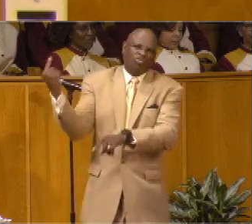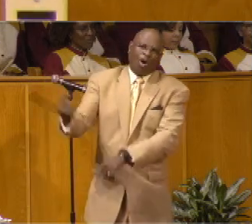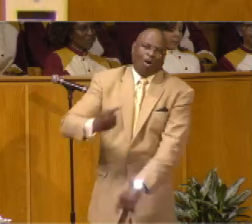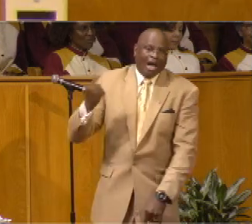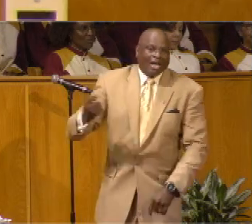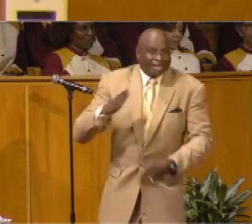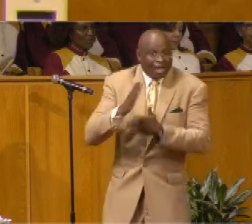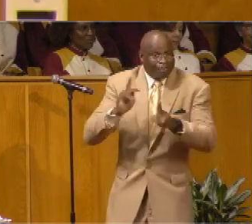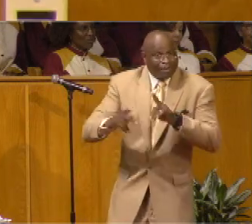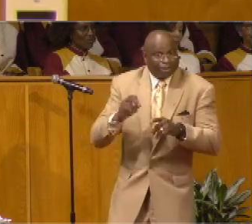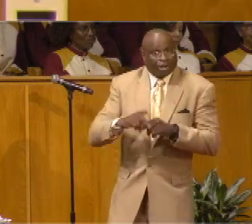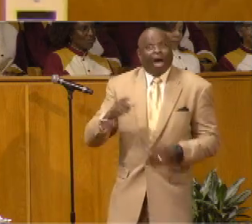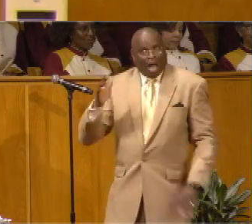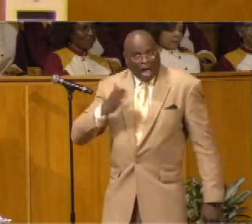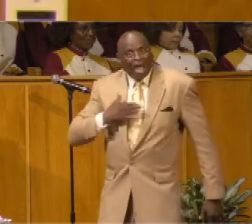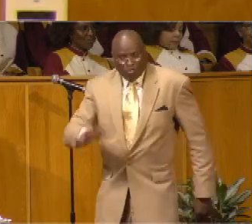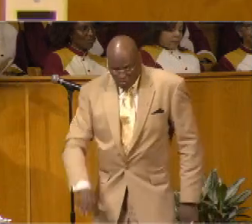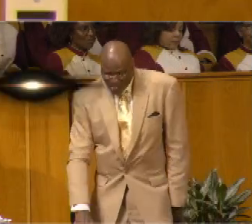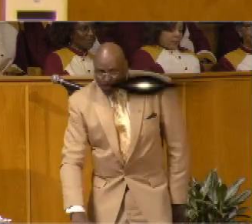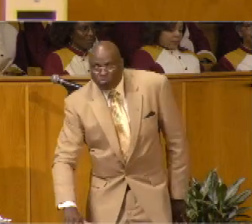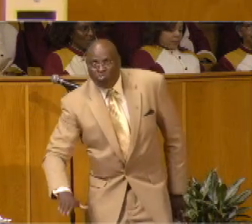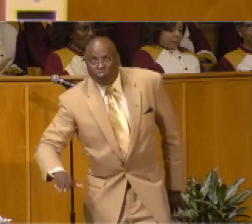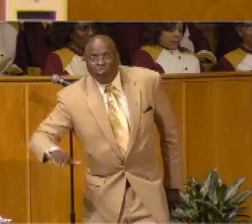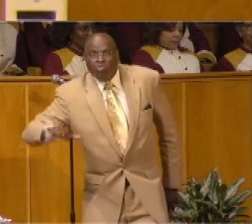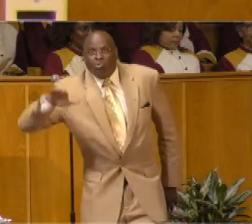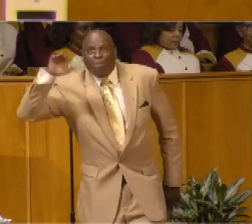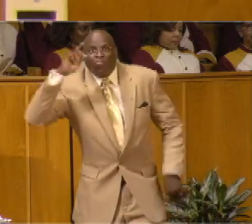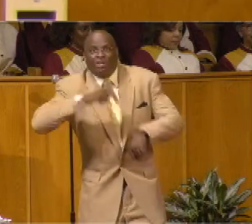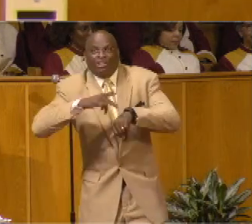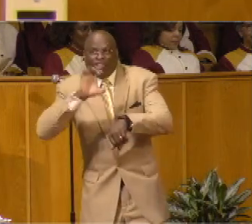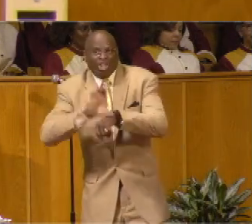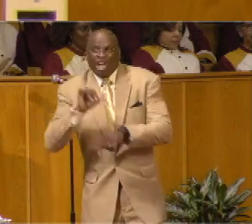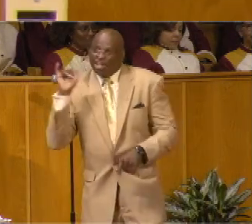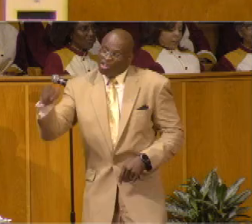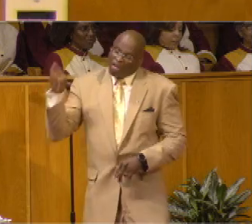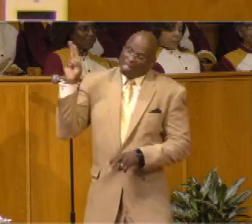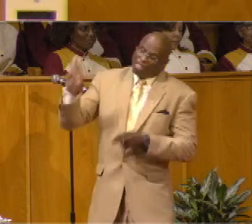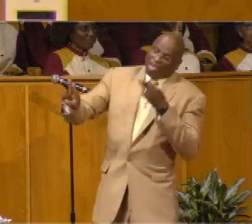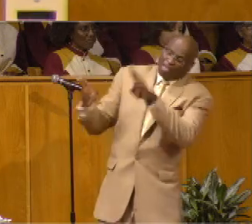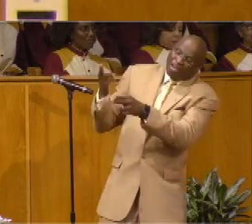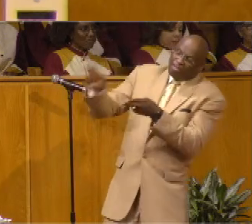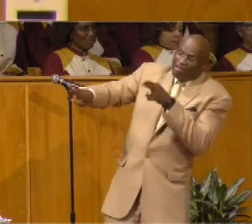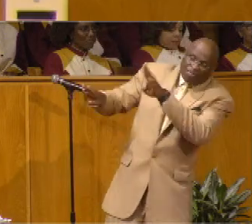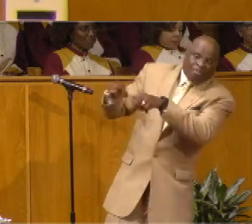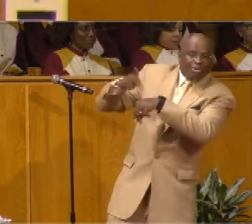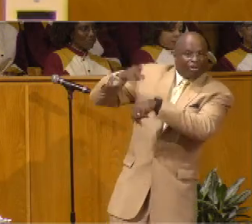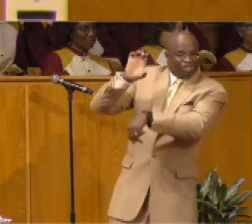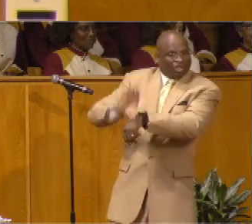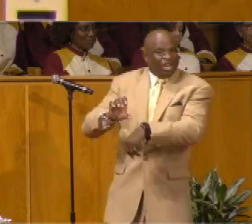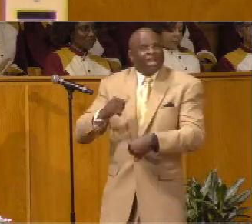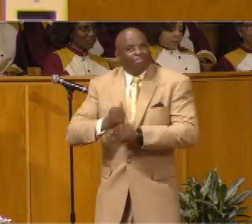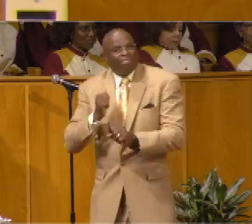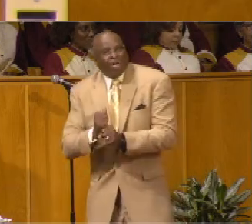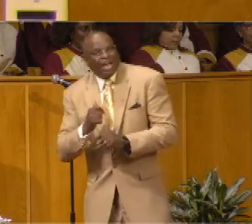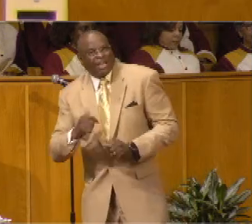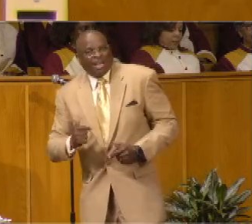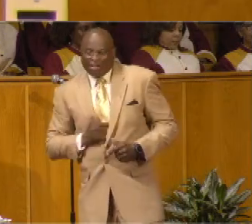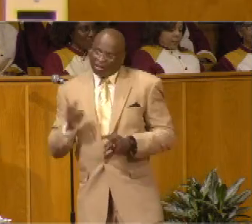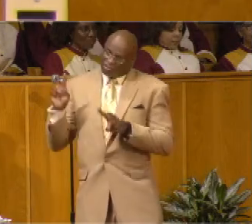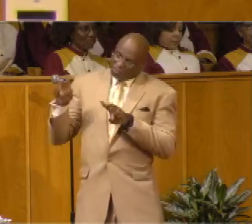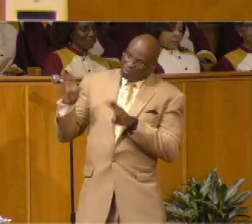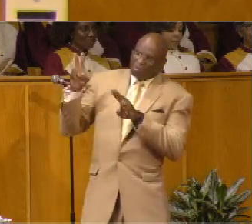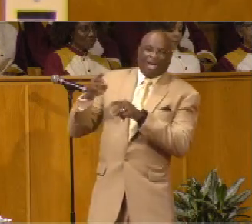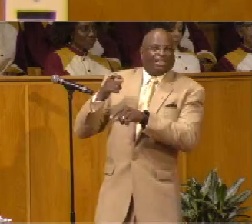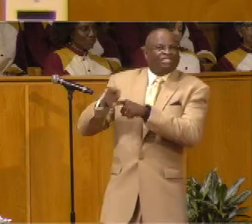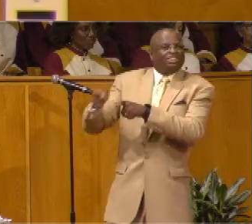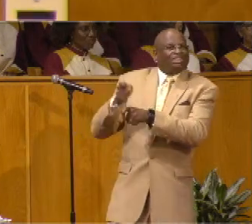That there were some who had Pentecostal backgrounds that, Pastor, you're bashing Pentecostalism. You're making light of their tarrying, and you're